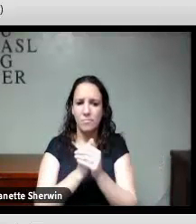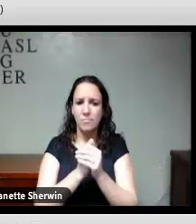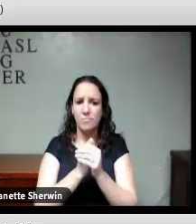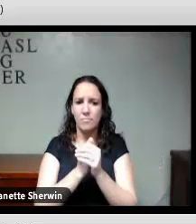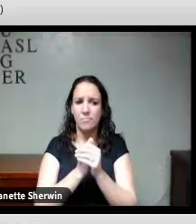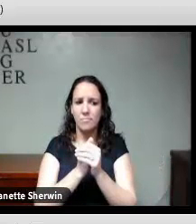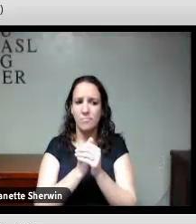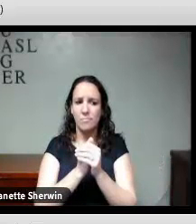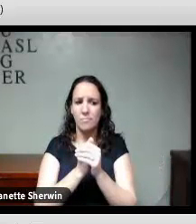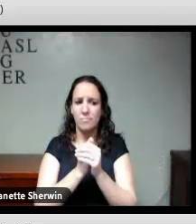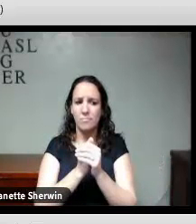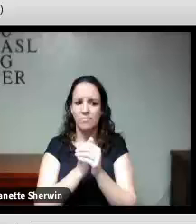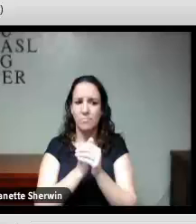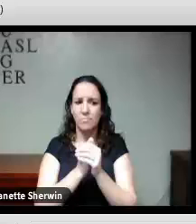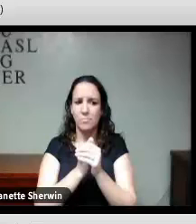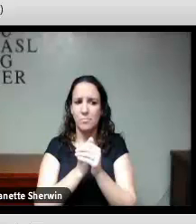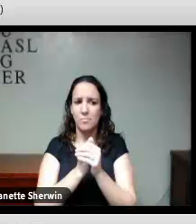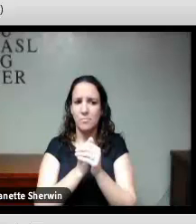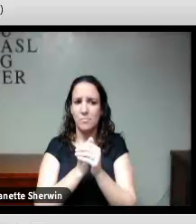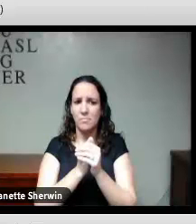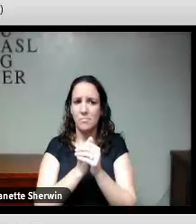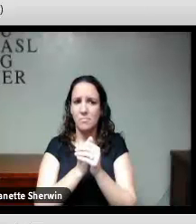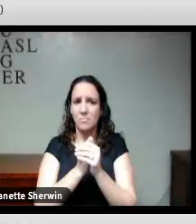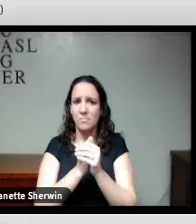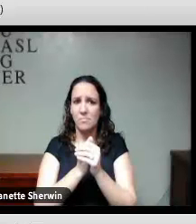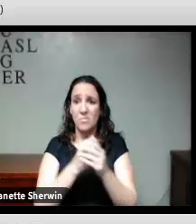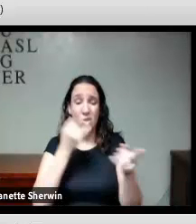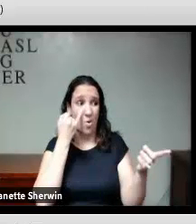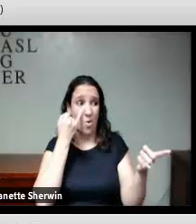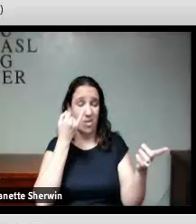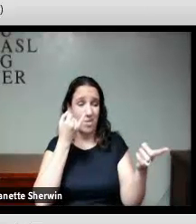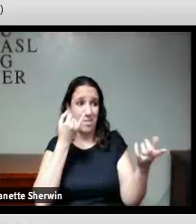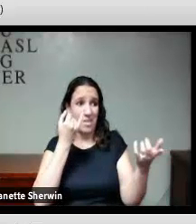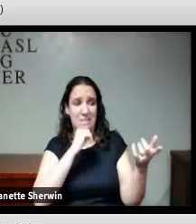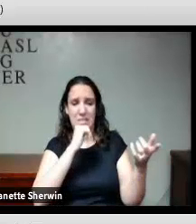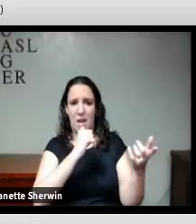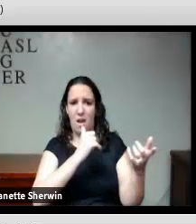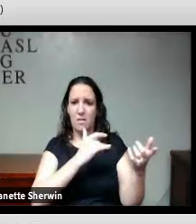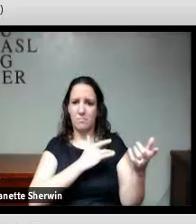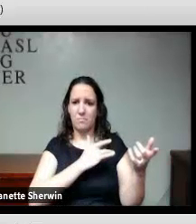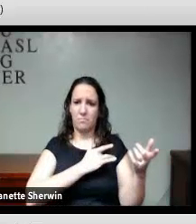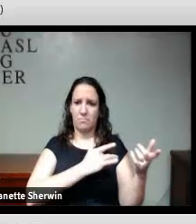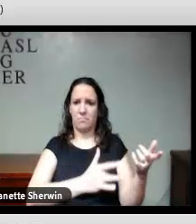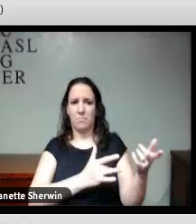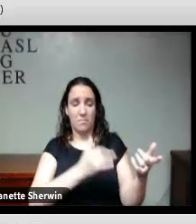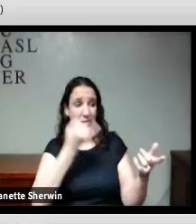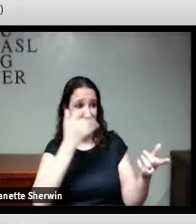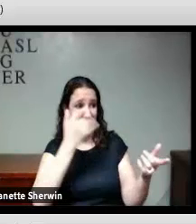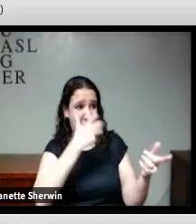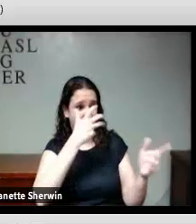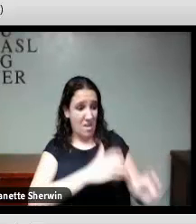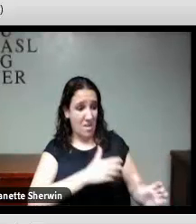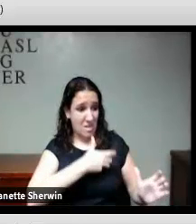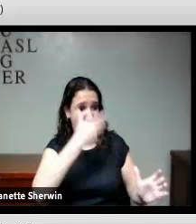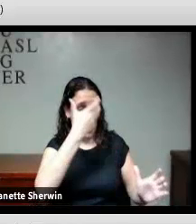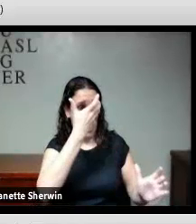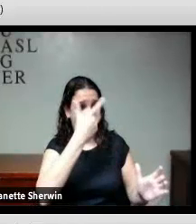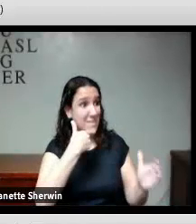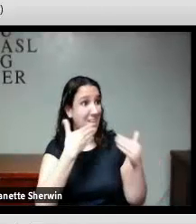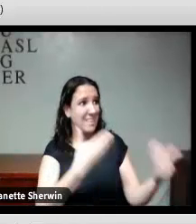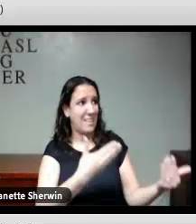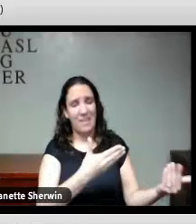not intuitive to say thank you to a customer, is it, that's angry with you or frustrated or confused. I have had a couple instances where